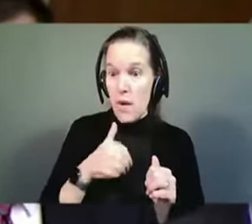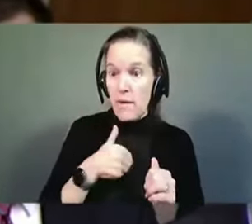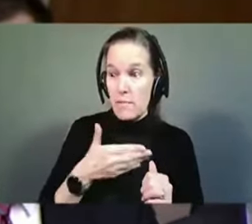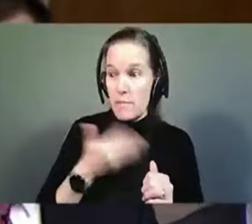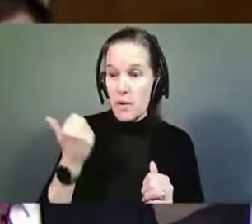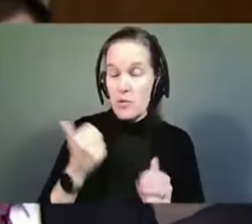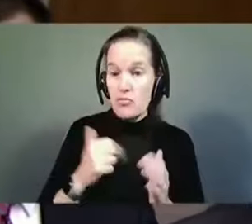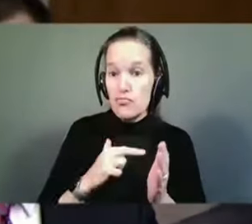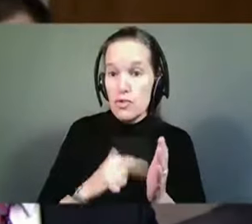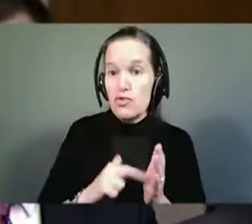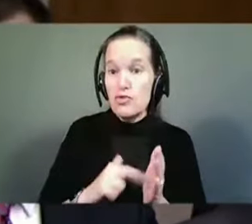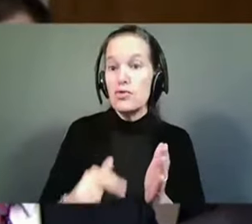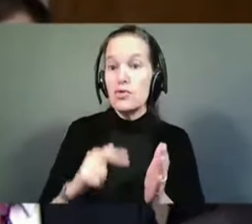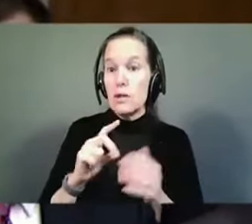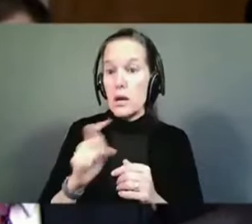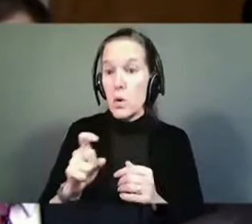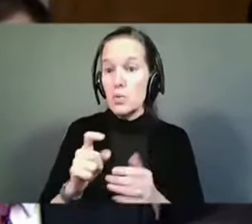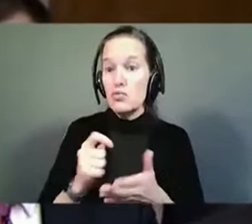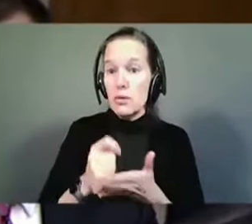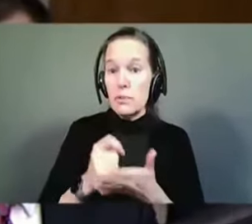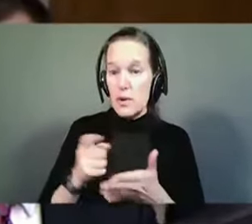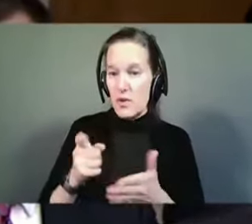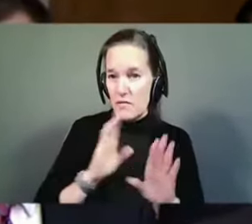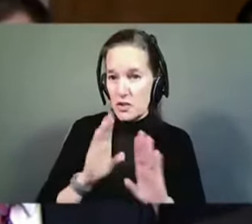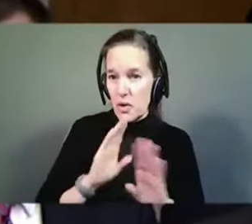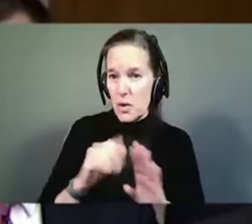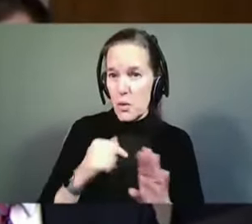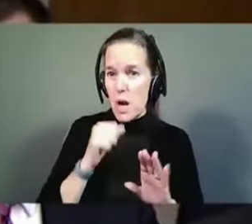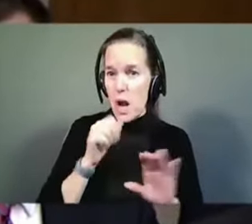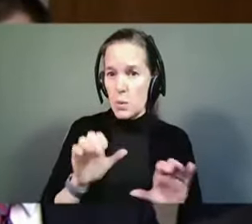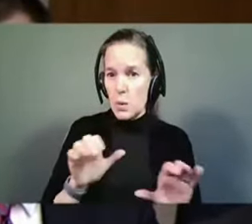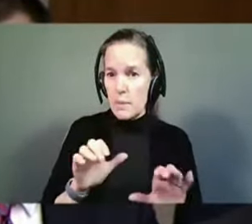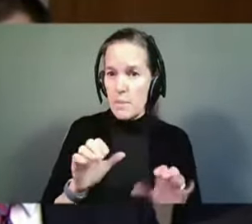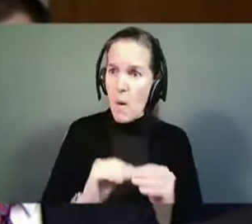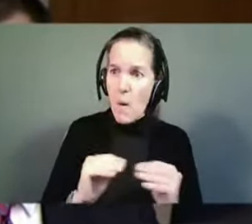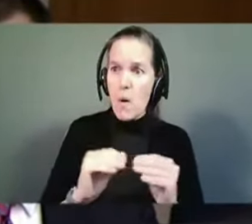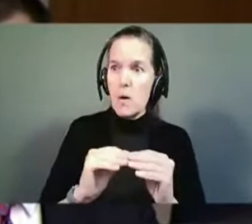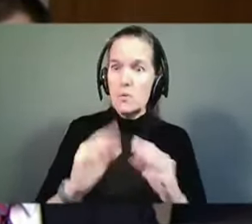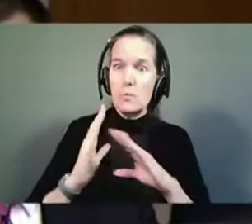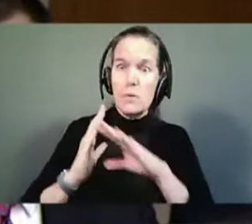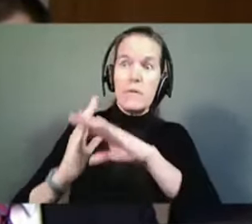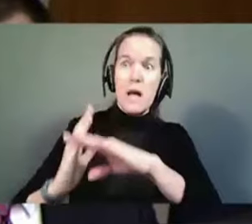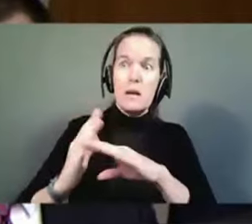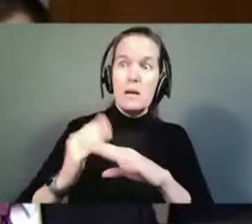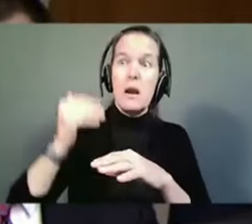diagnosis, treatment? Are you frustrated that we're not doing more to stop this next round of COVID from coming?